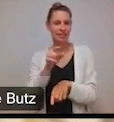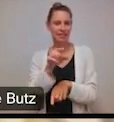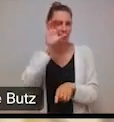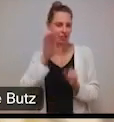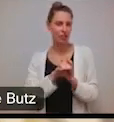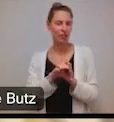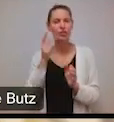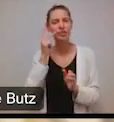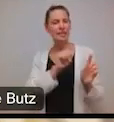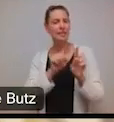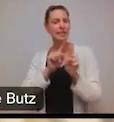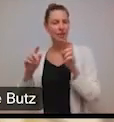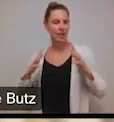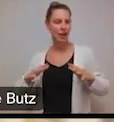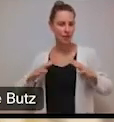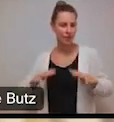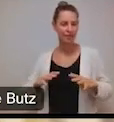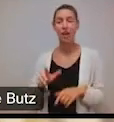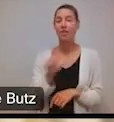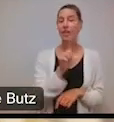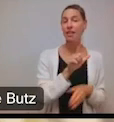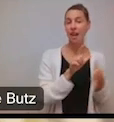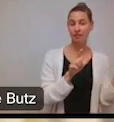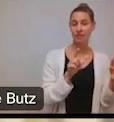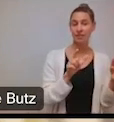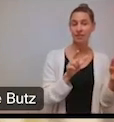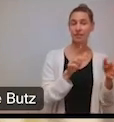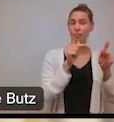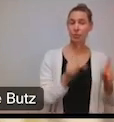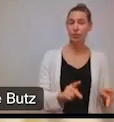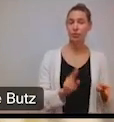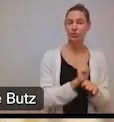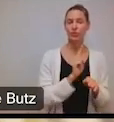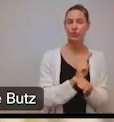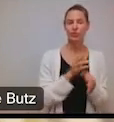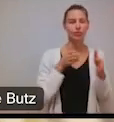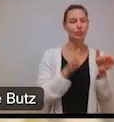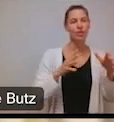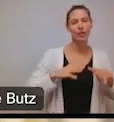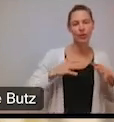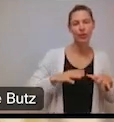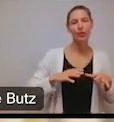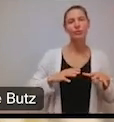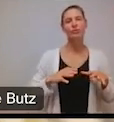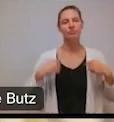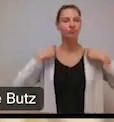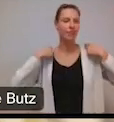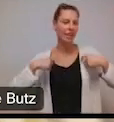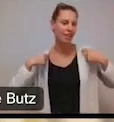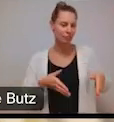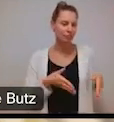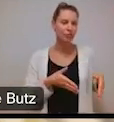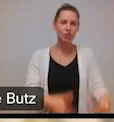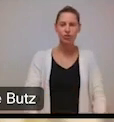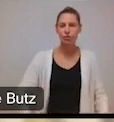And you can see on the left side, the individual is wearing streetwear, a tank top and shorts and sandals. And along